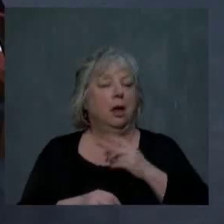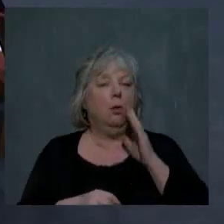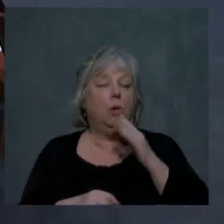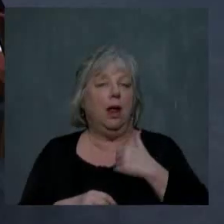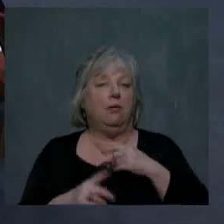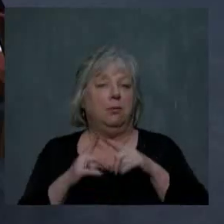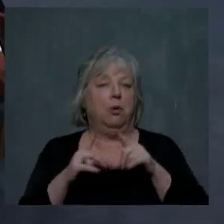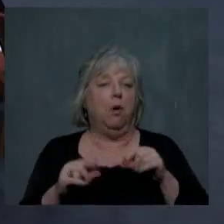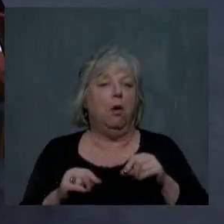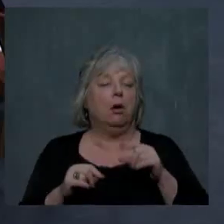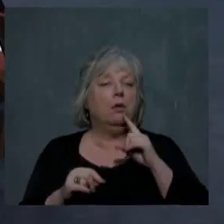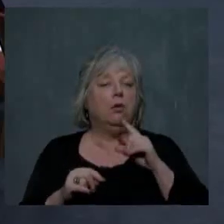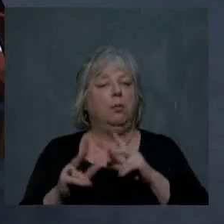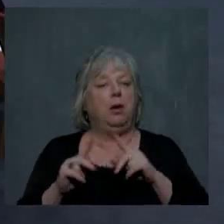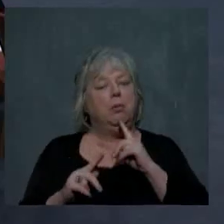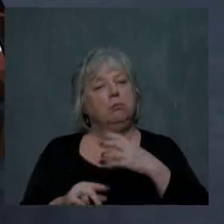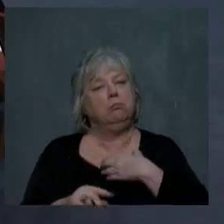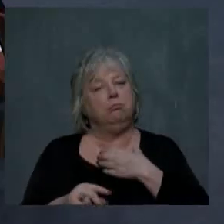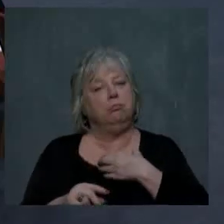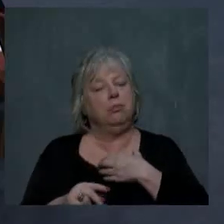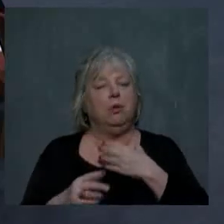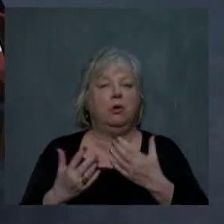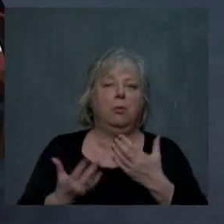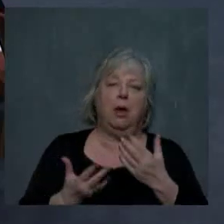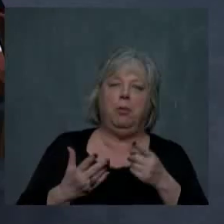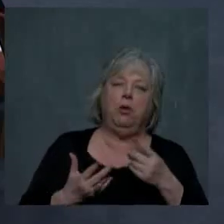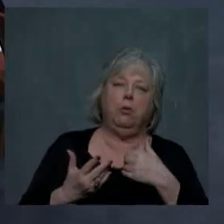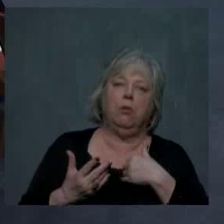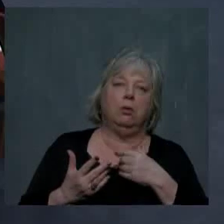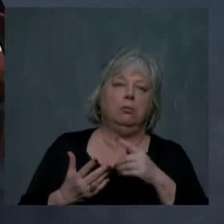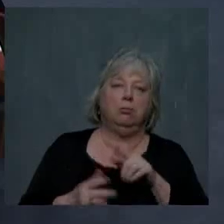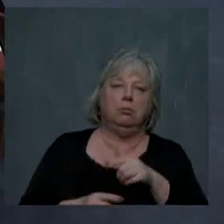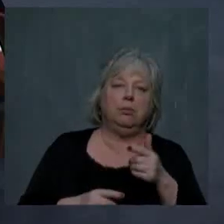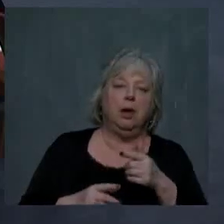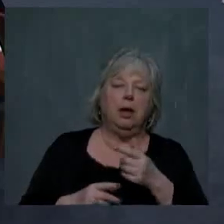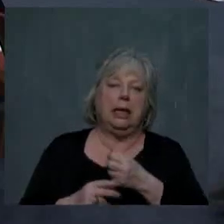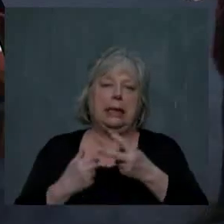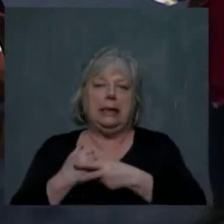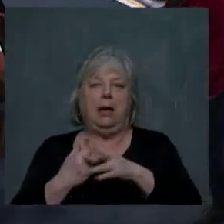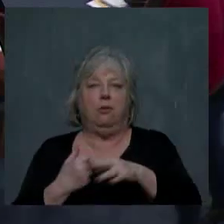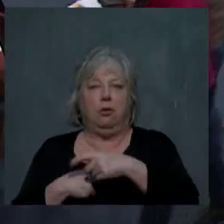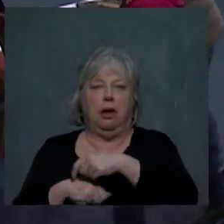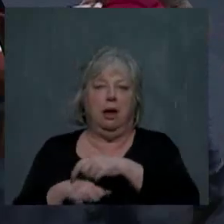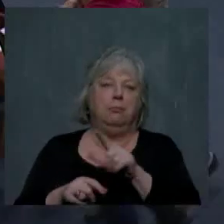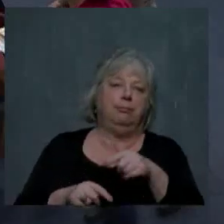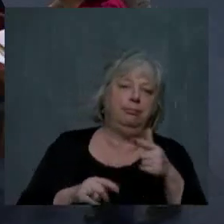cards up against, and you might want to speak to that after you have enough time. Sure. Okay? Thank you. Thank you.